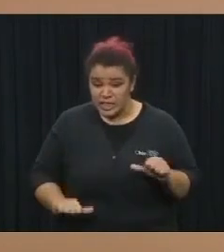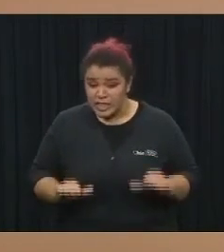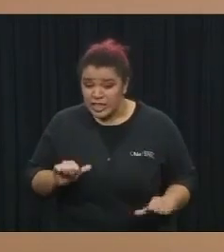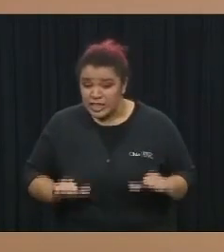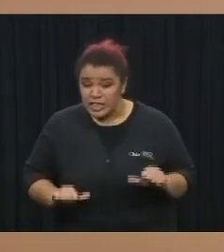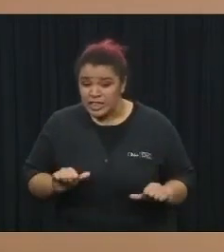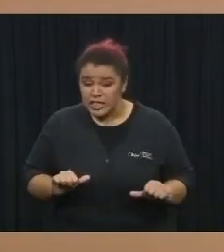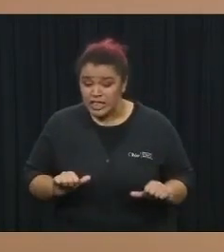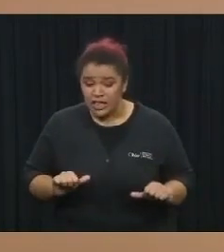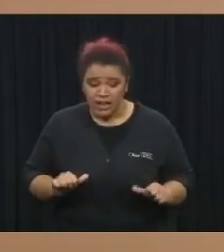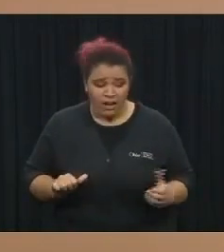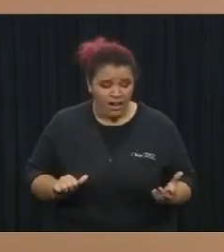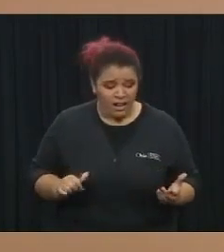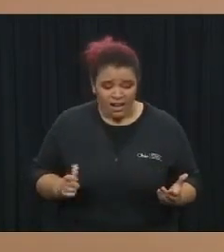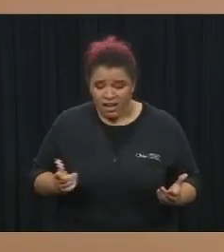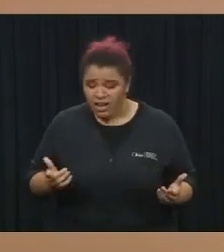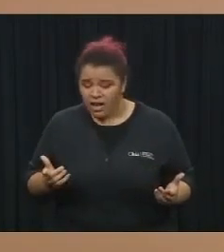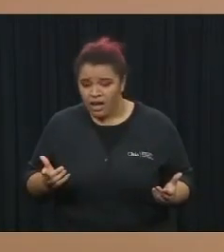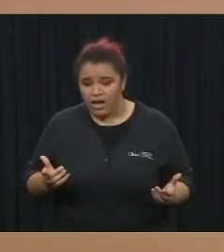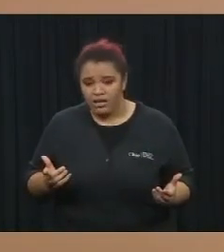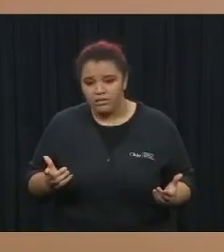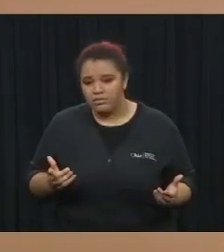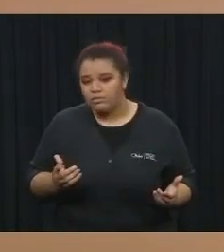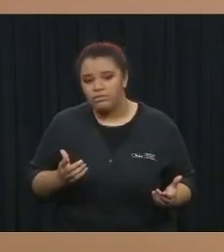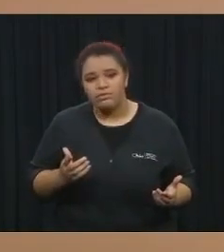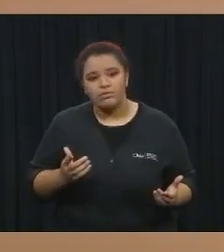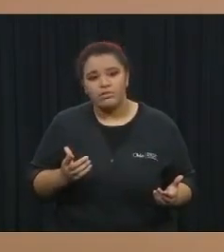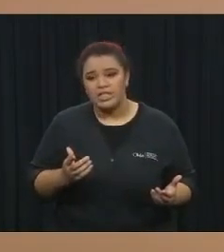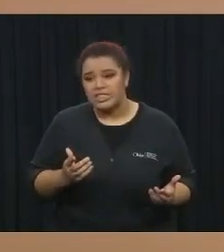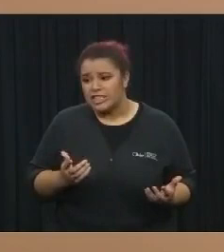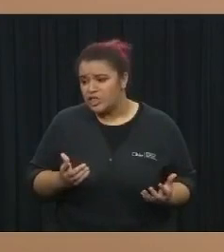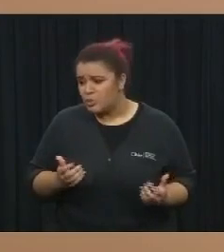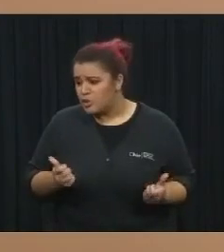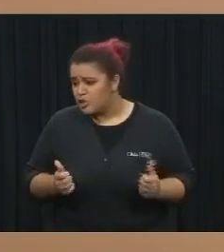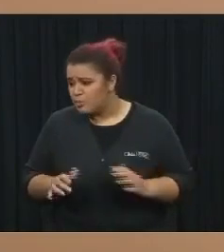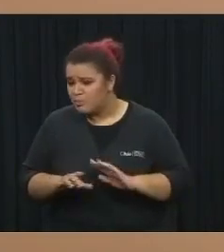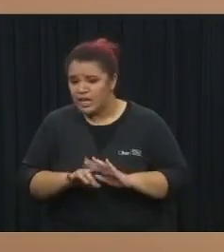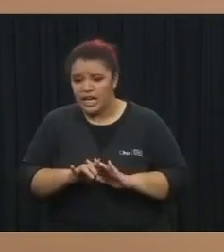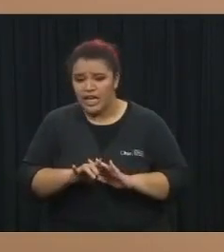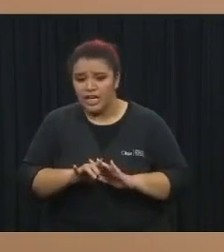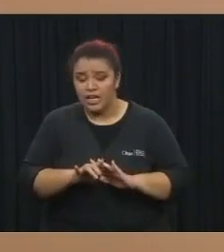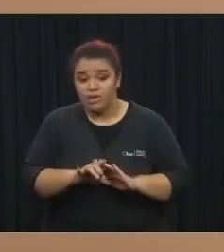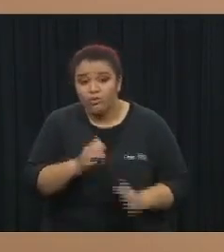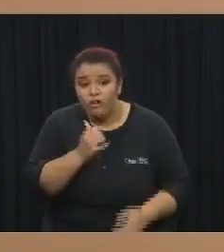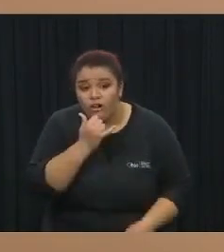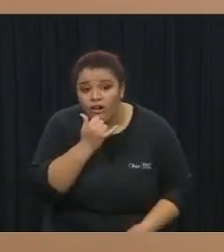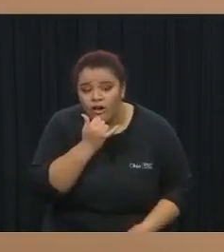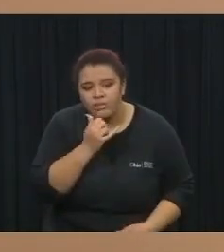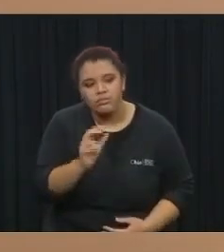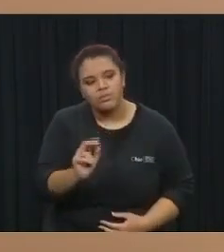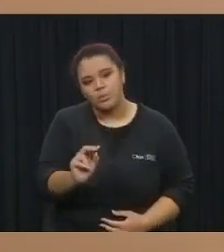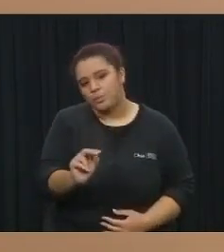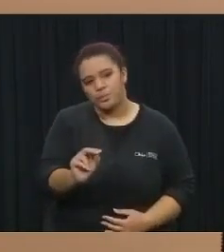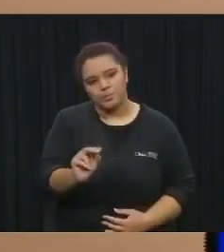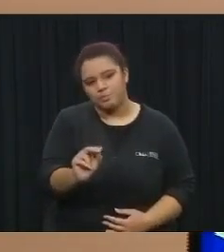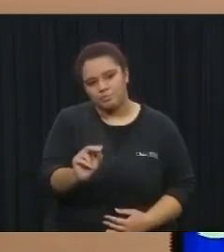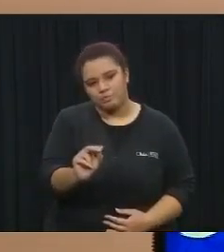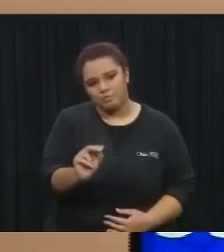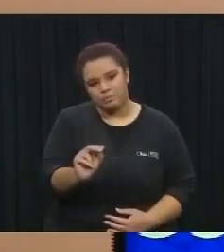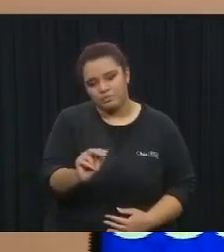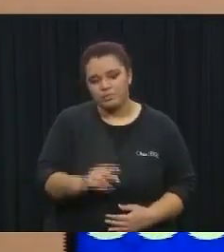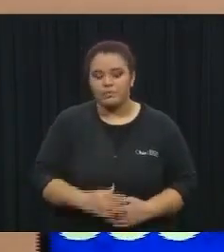are and the hard times we're living in. Jim Oddie from WHIO TV. Governor, this is a question for